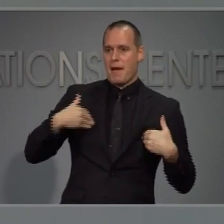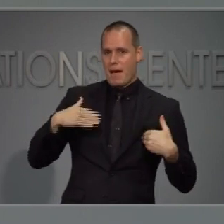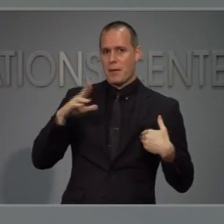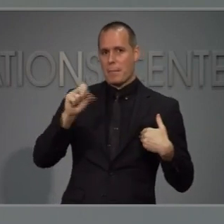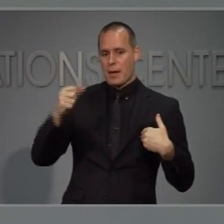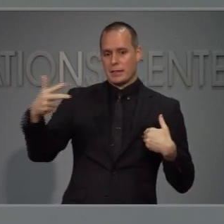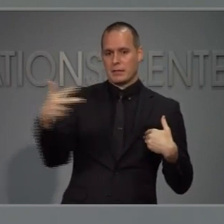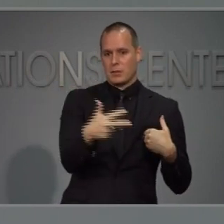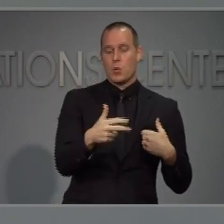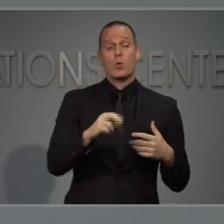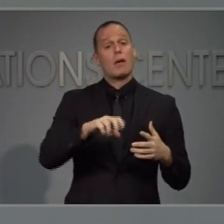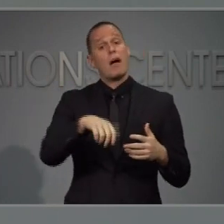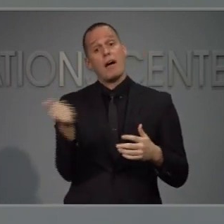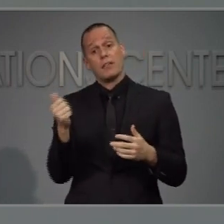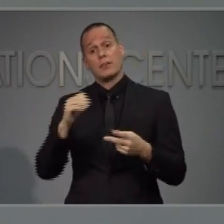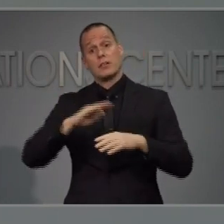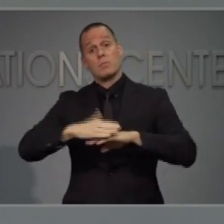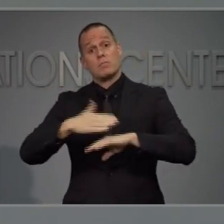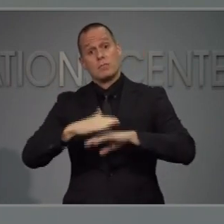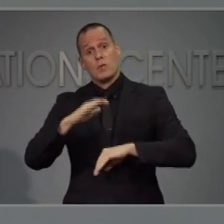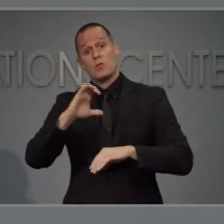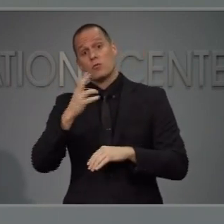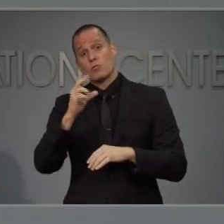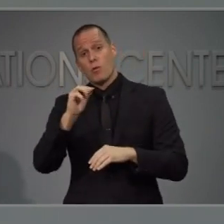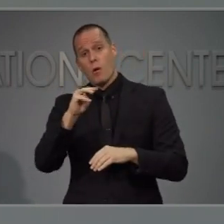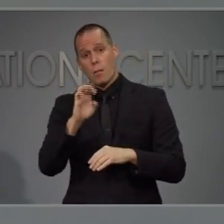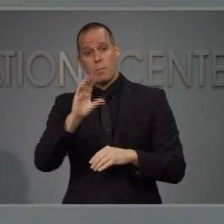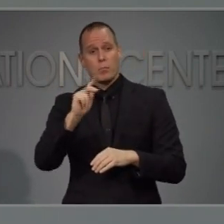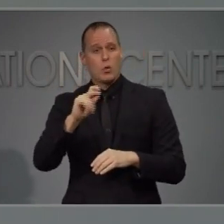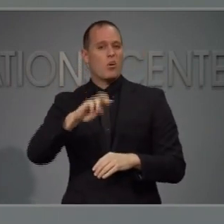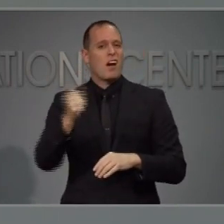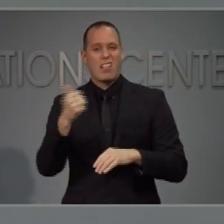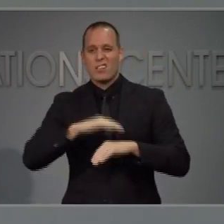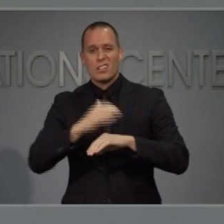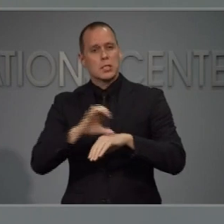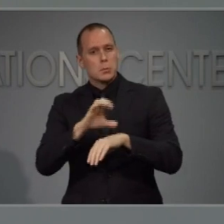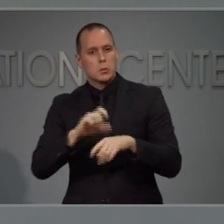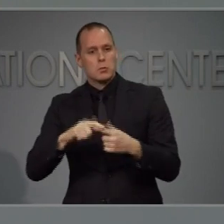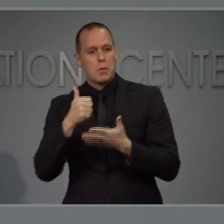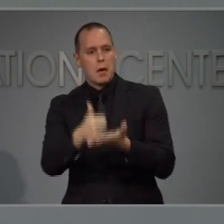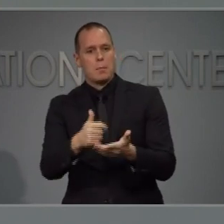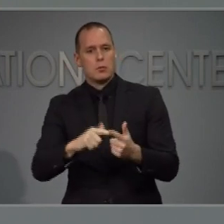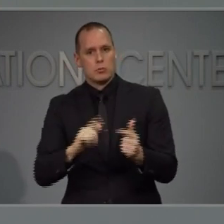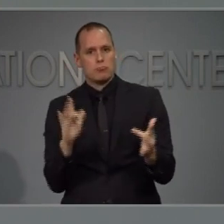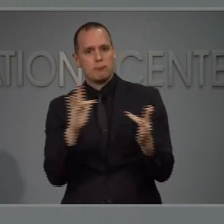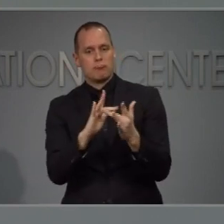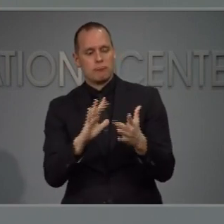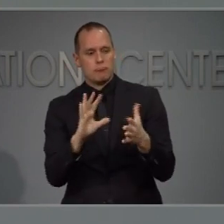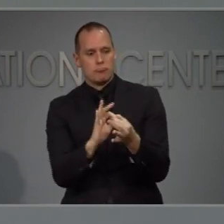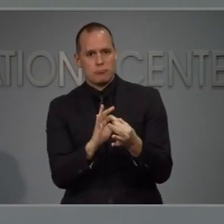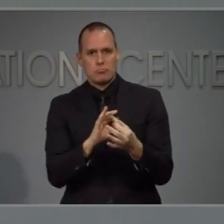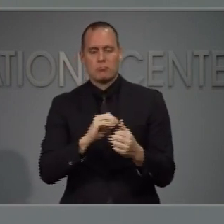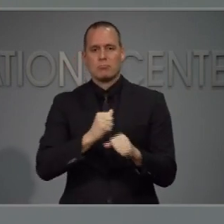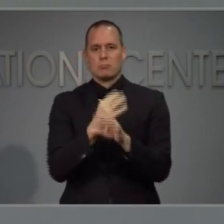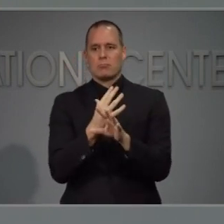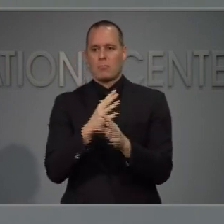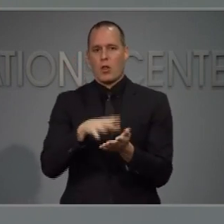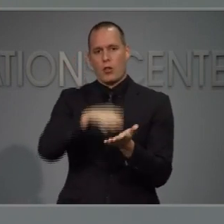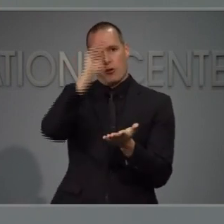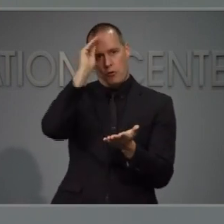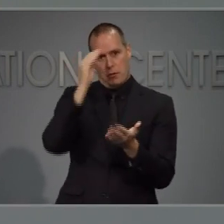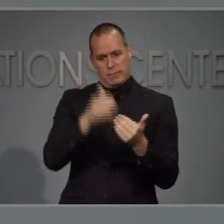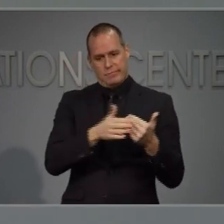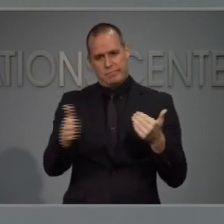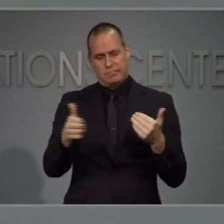a Chromebook or other device to enable them to continue their studies. So there's multiple